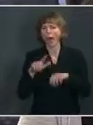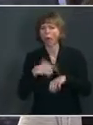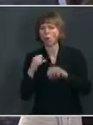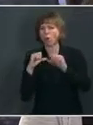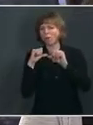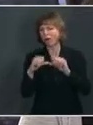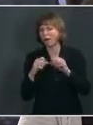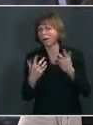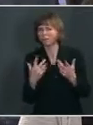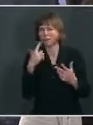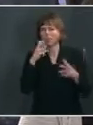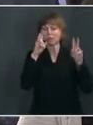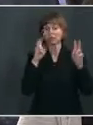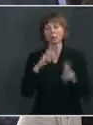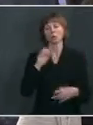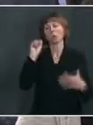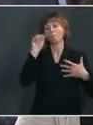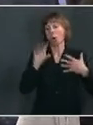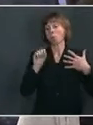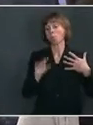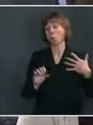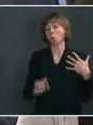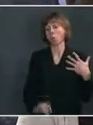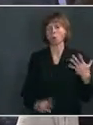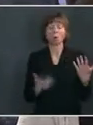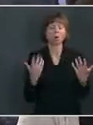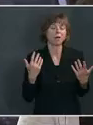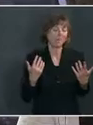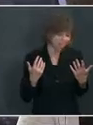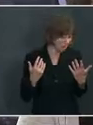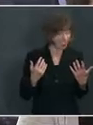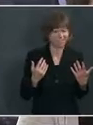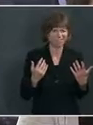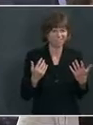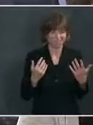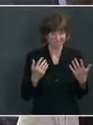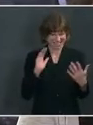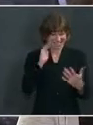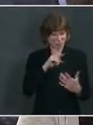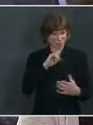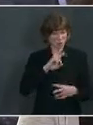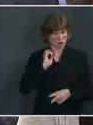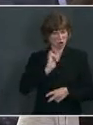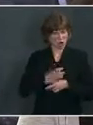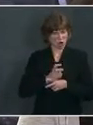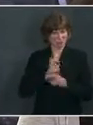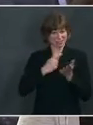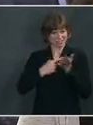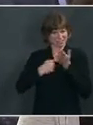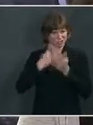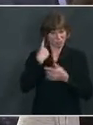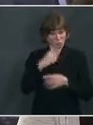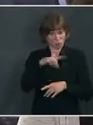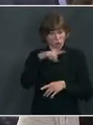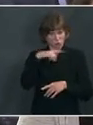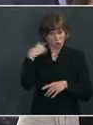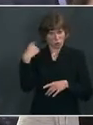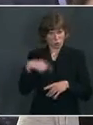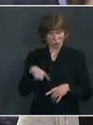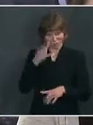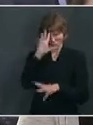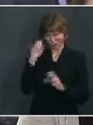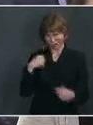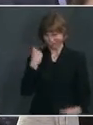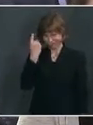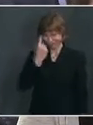out, kind of boom, boom, boom, were all pretty, it seemed like quite a difficult conversation for the Russian president, perhaps. I'm just wondering if you